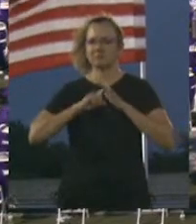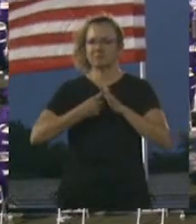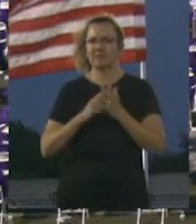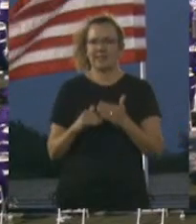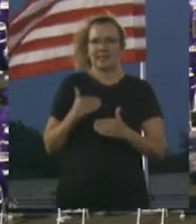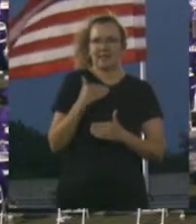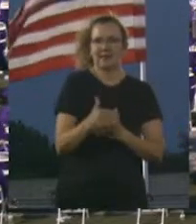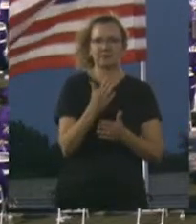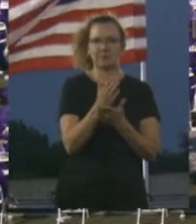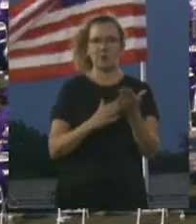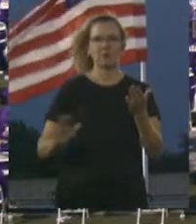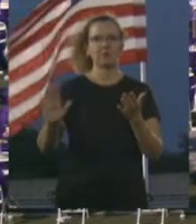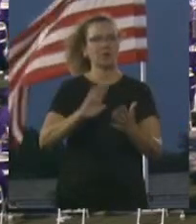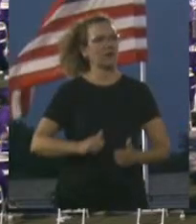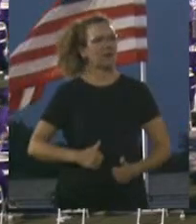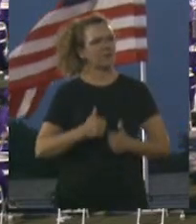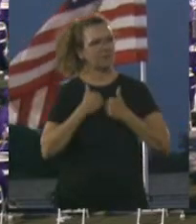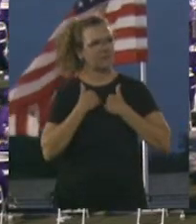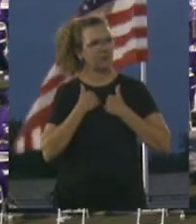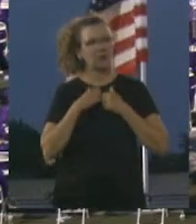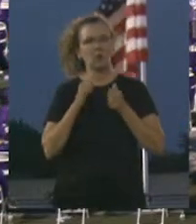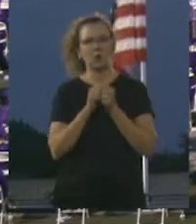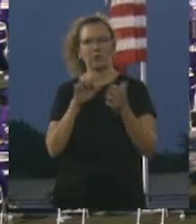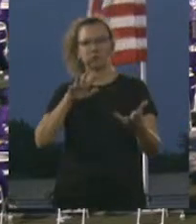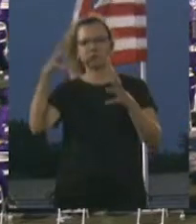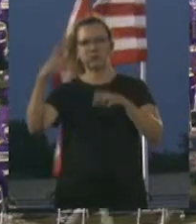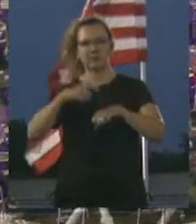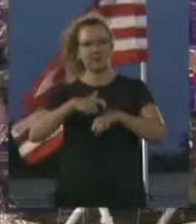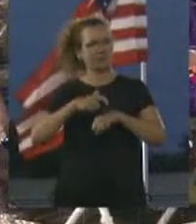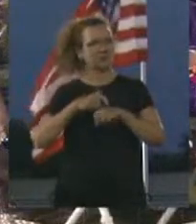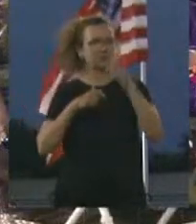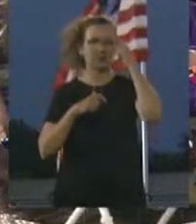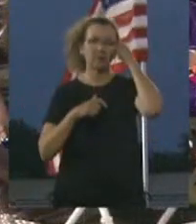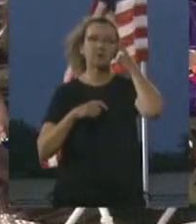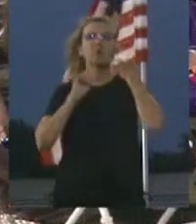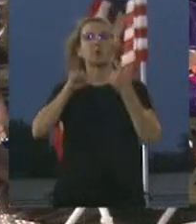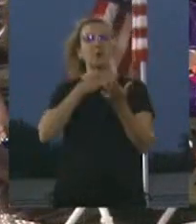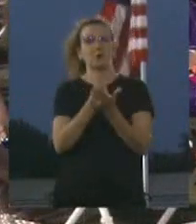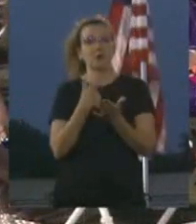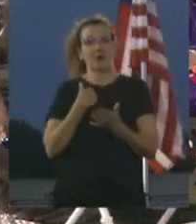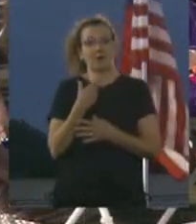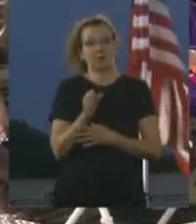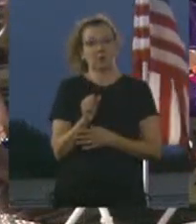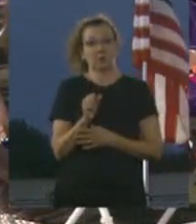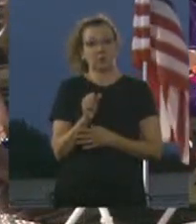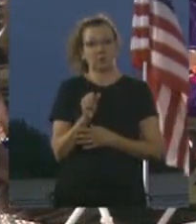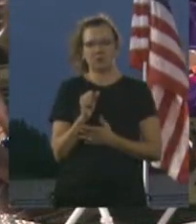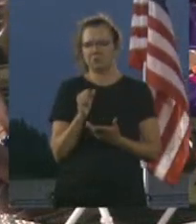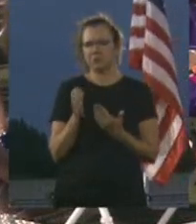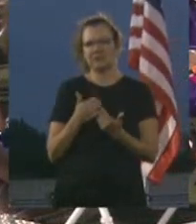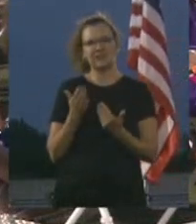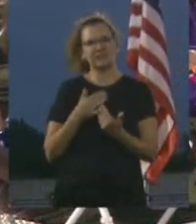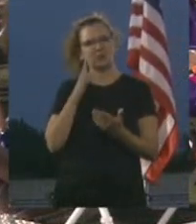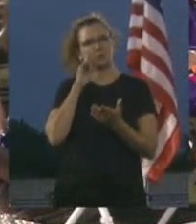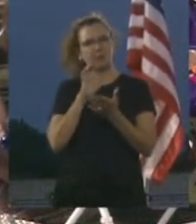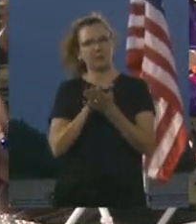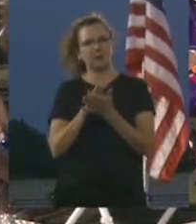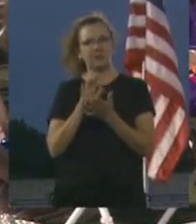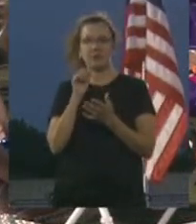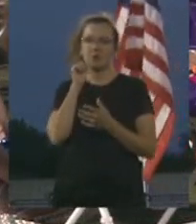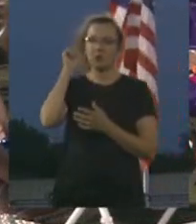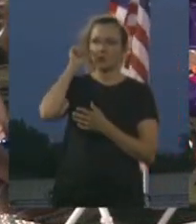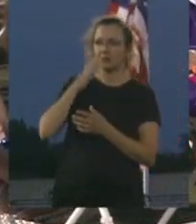in turbulent times. When I graduated high school a few decades ago, it was easy to believe the adults who told me that if I worked